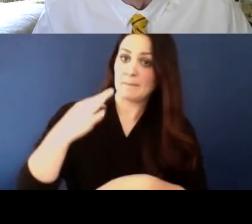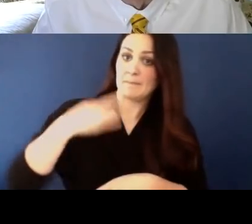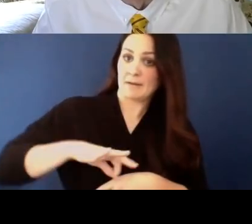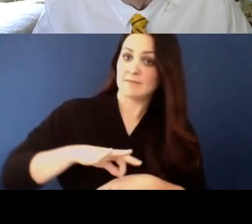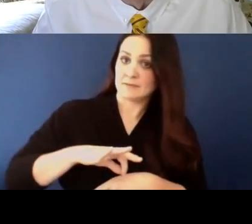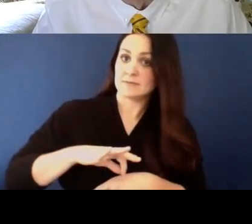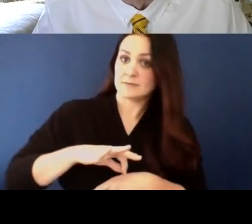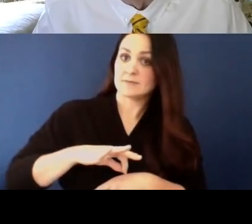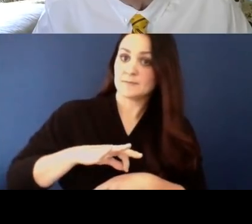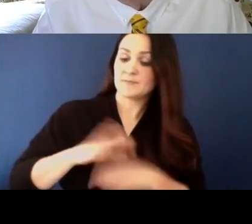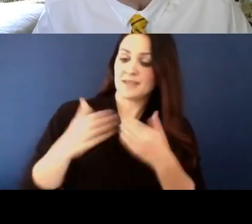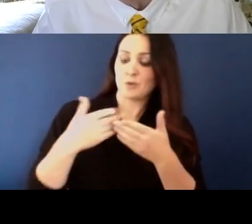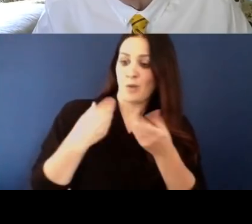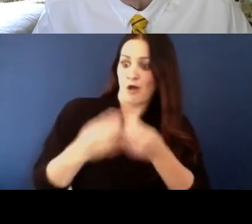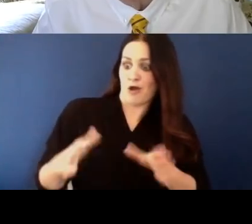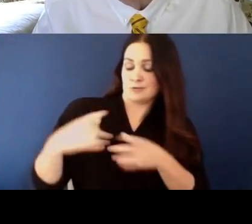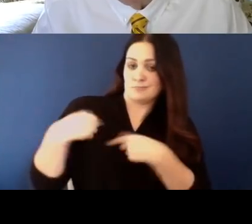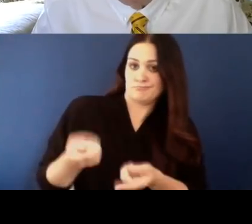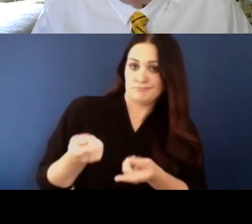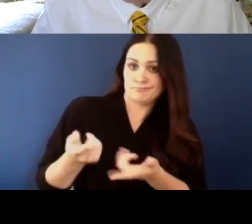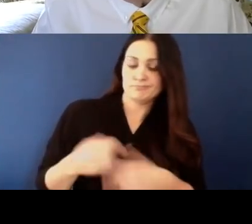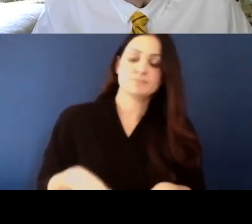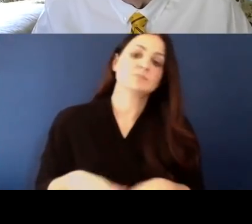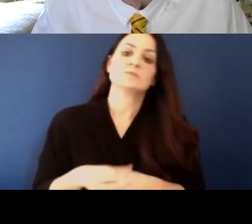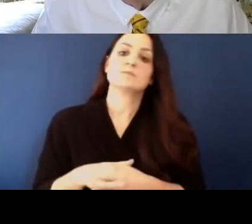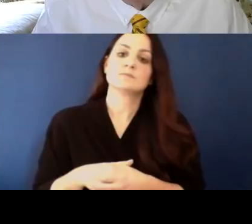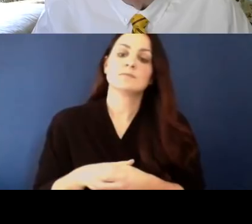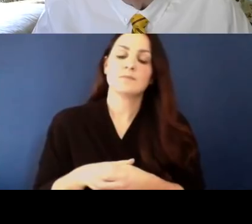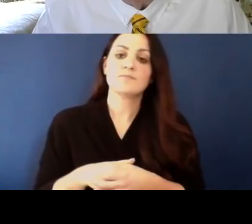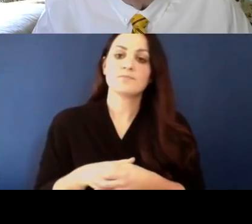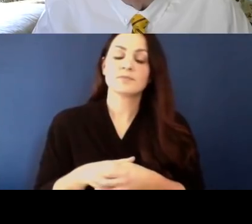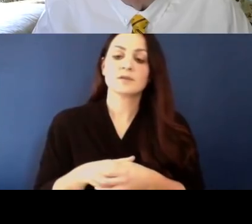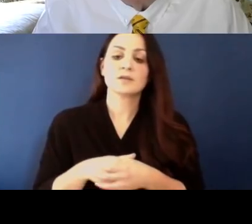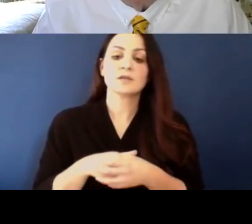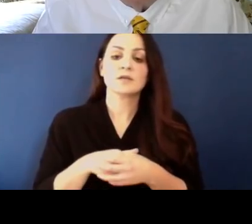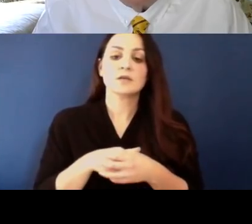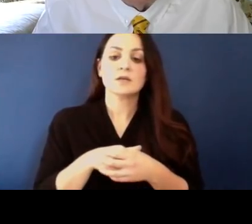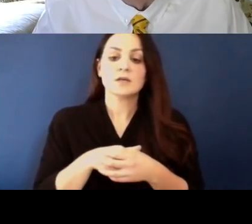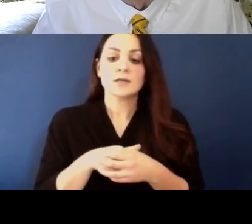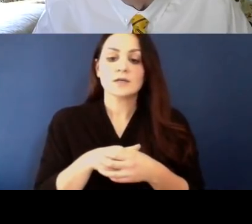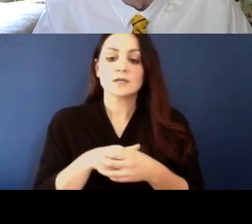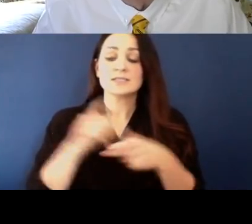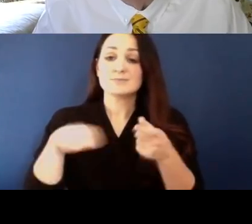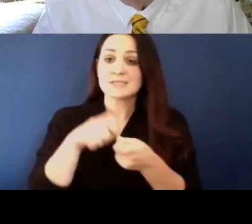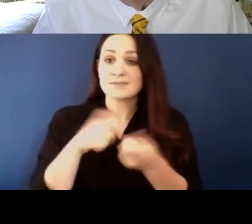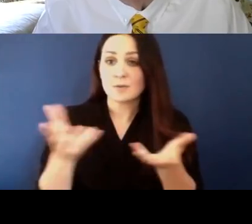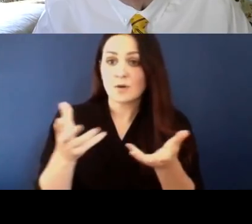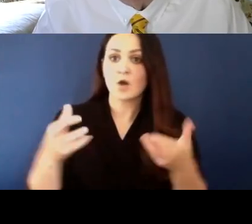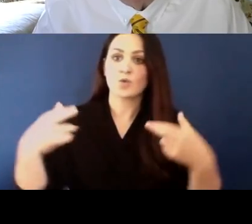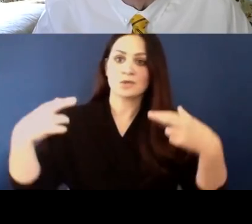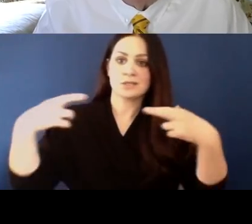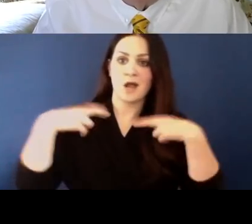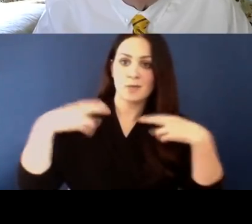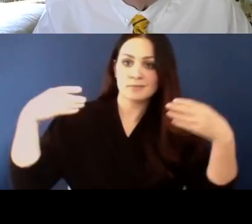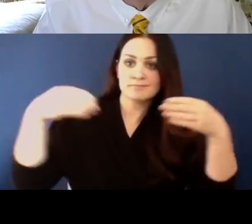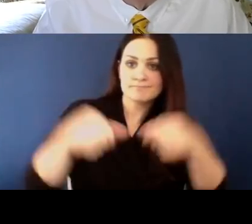lost during the economic recovery process, specifically the retirement match and